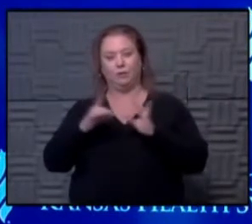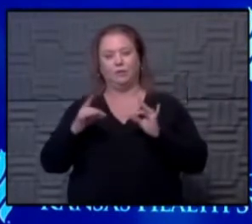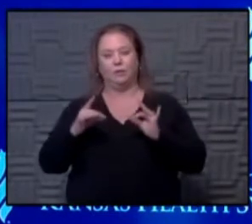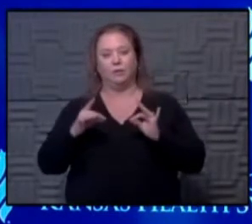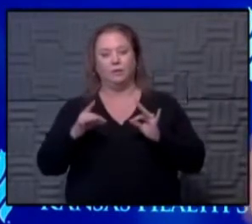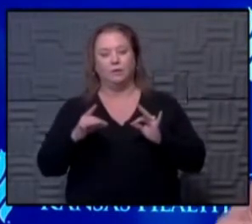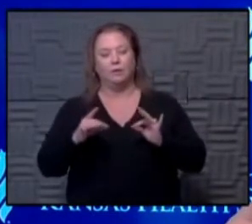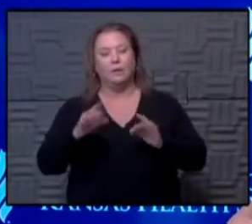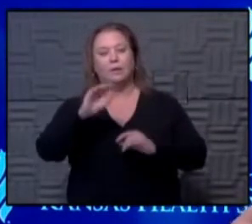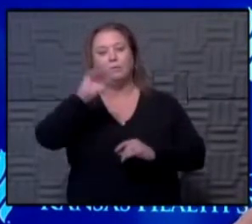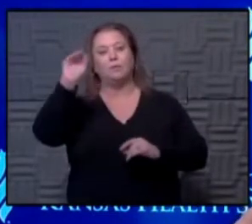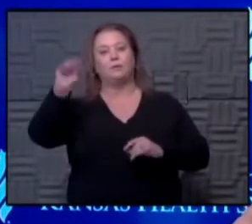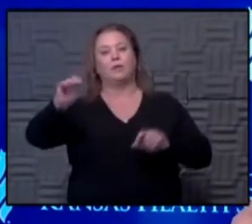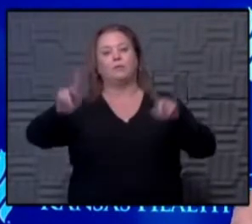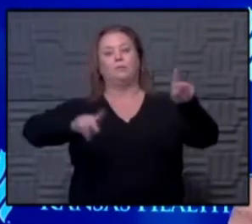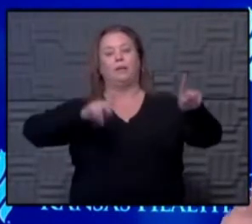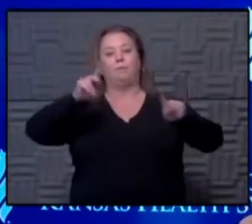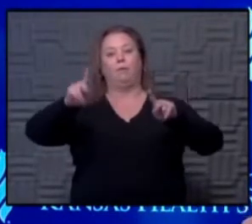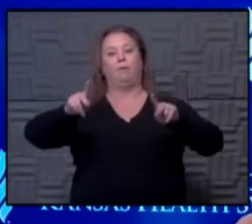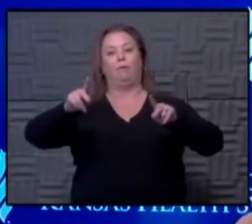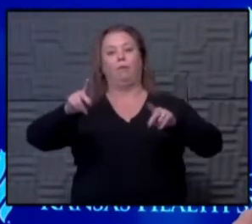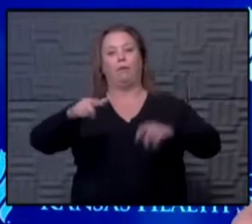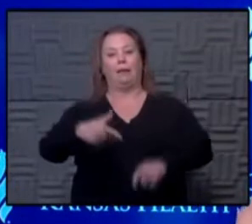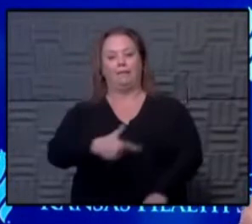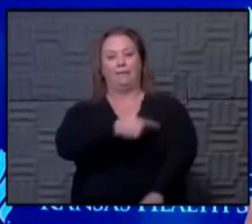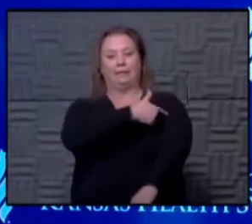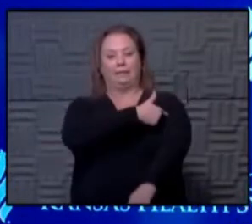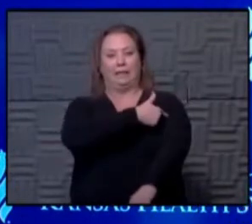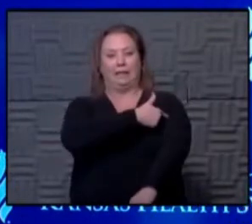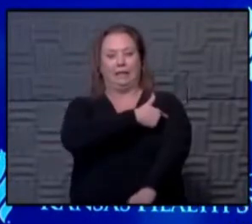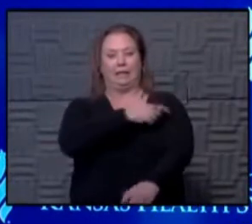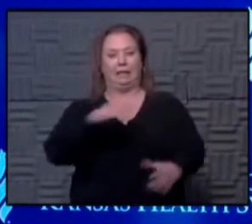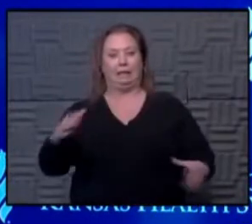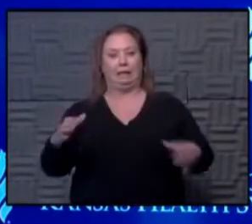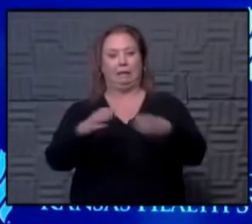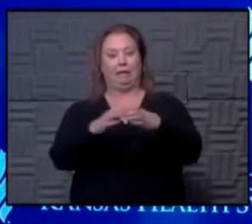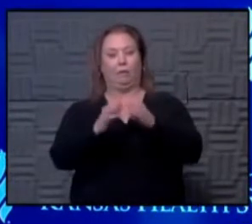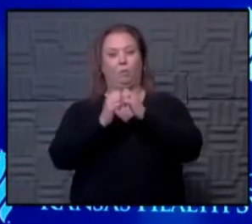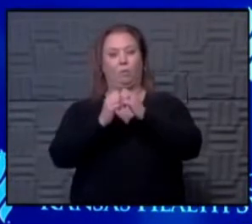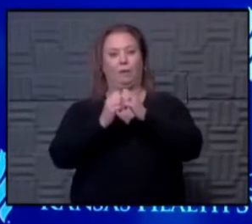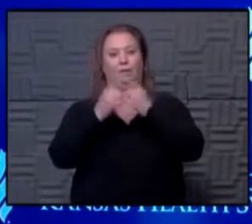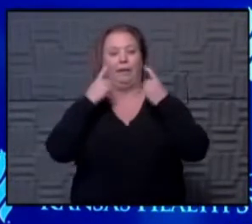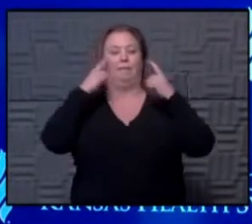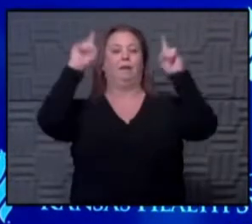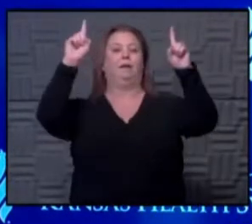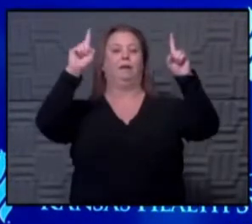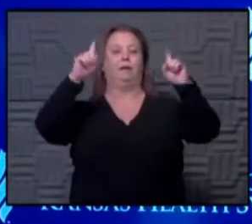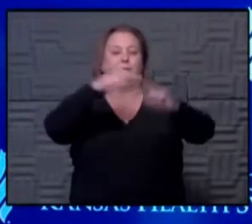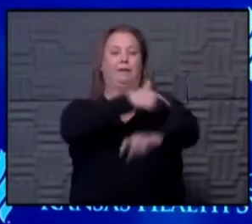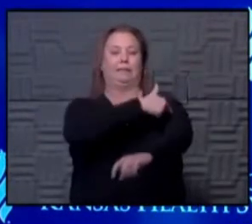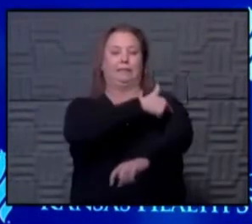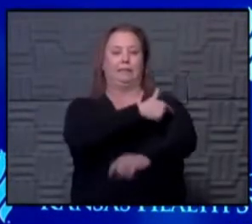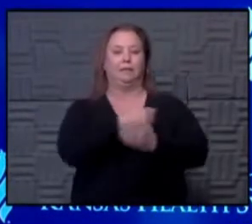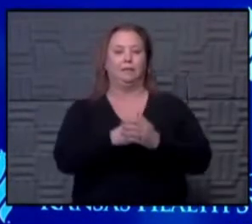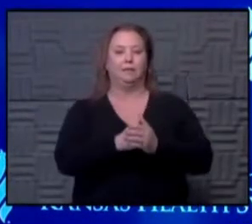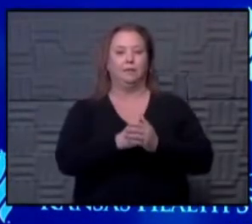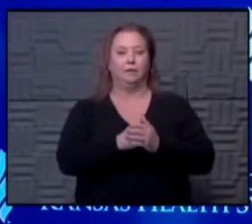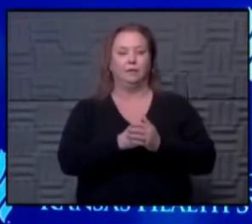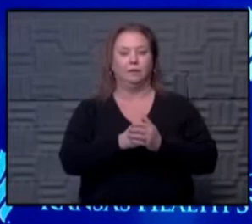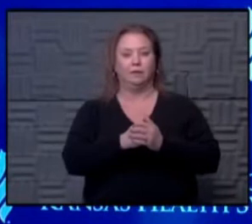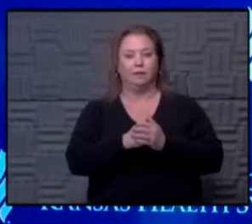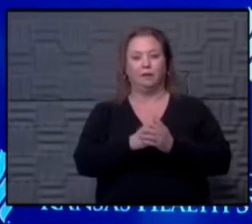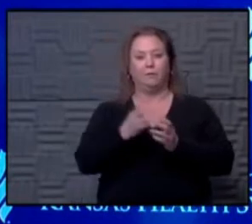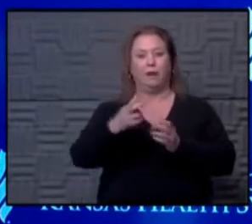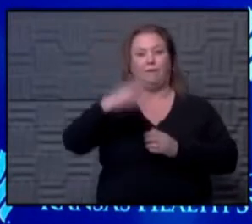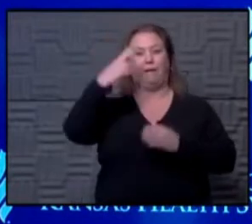is it's the percentage of the population that get vaccinated combined with the efficacy of the vaccination. And so if we have